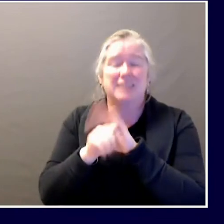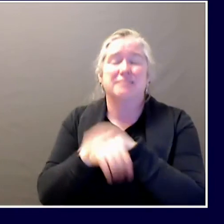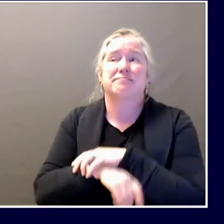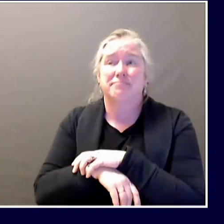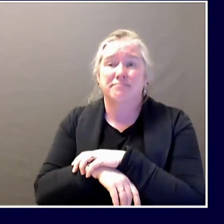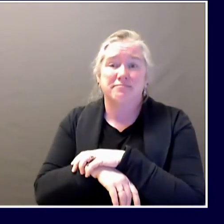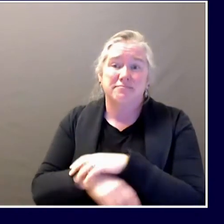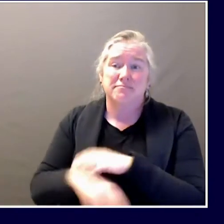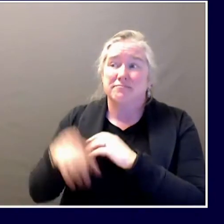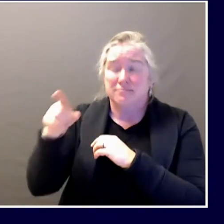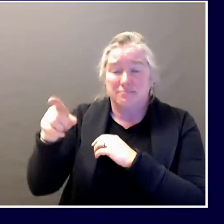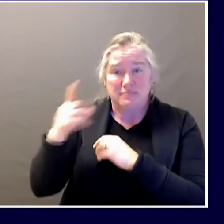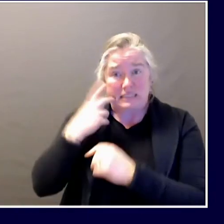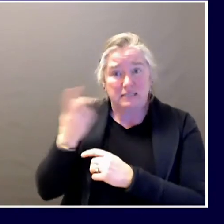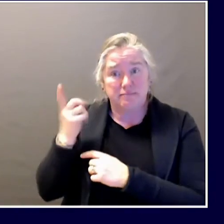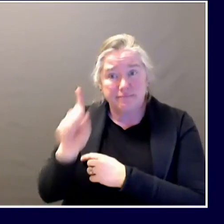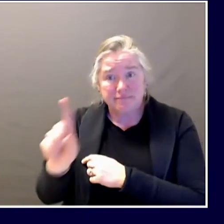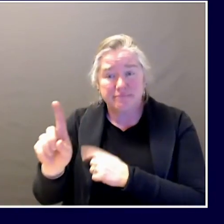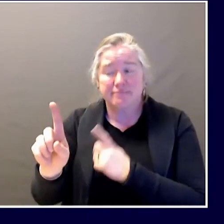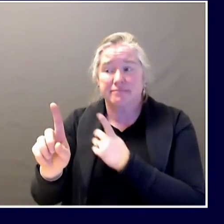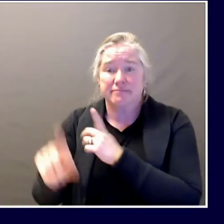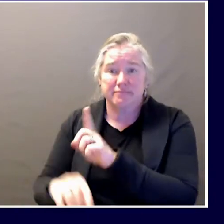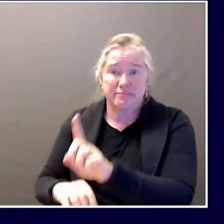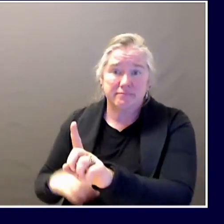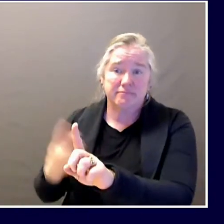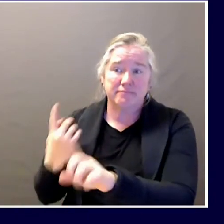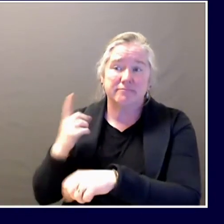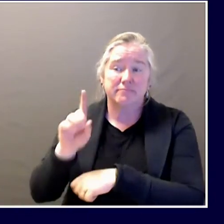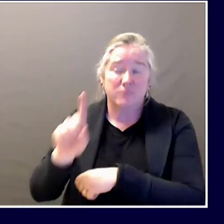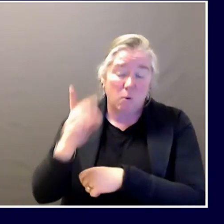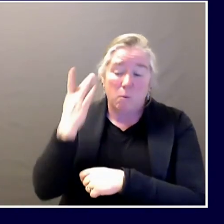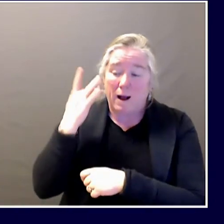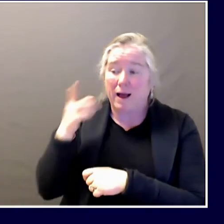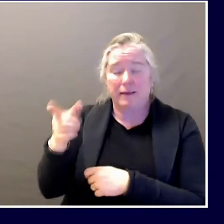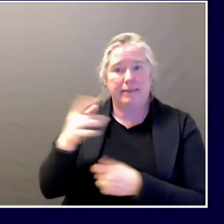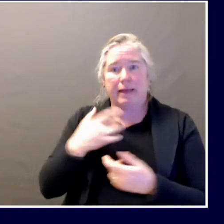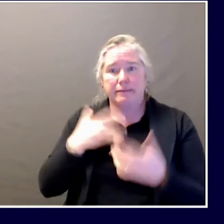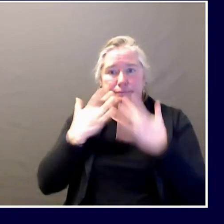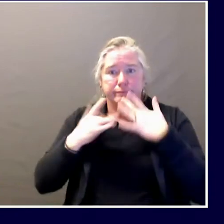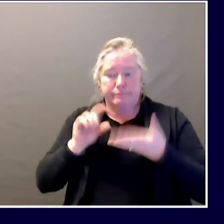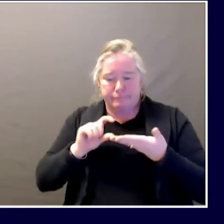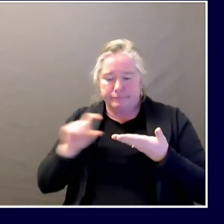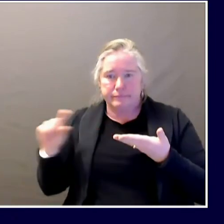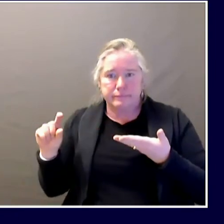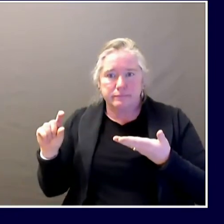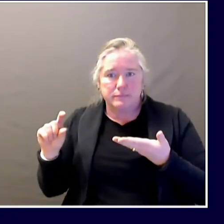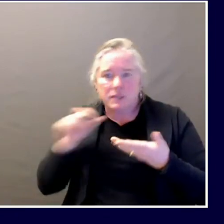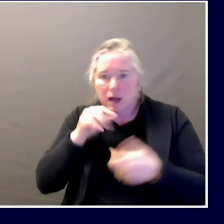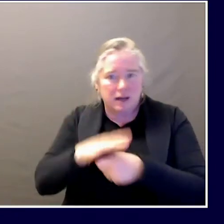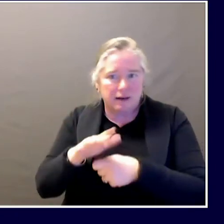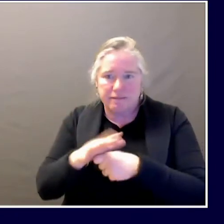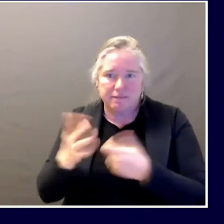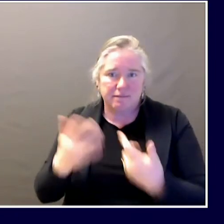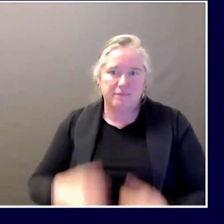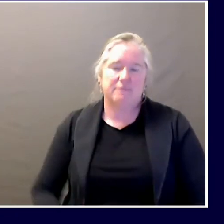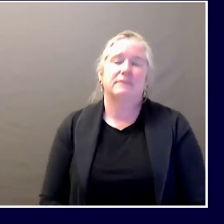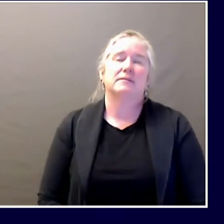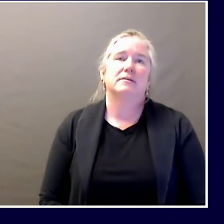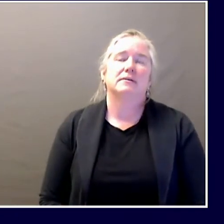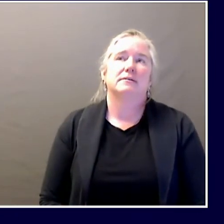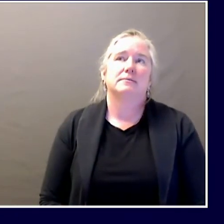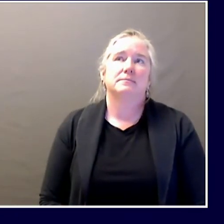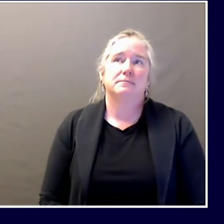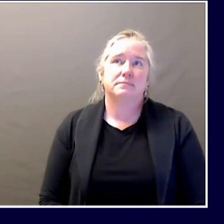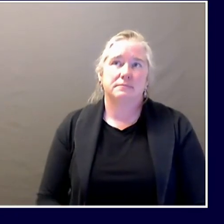seeing lower throughput, it's almost entirely a function of not having enough vaccine. There are other factors at play. For